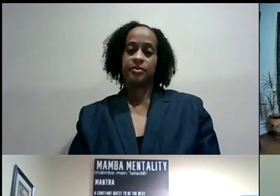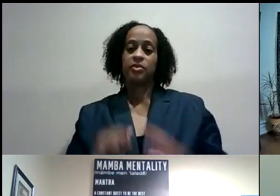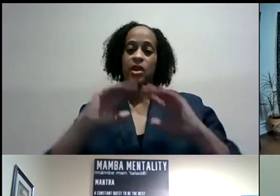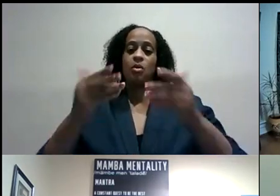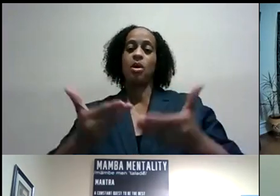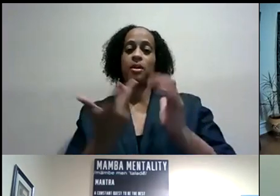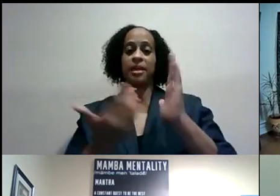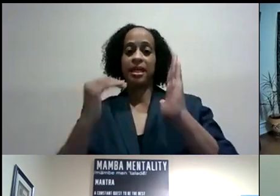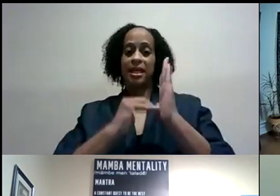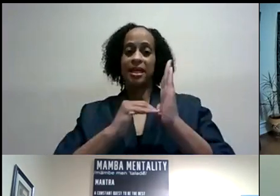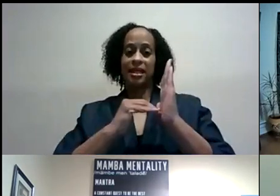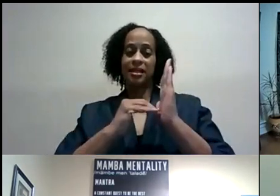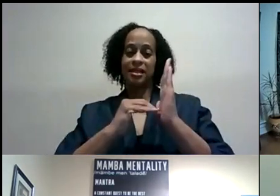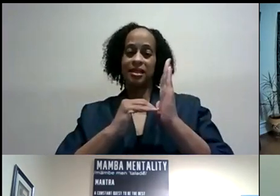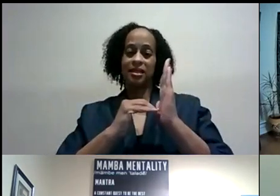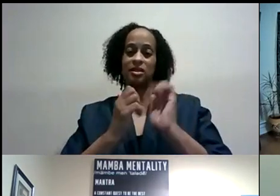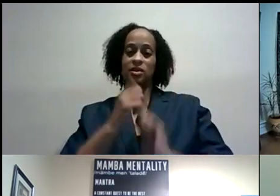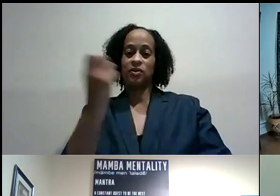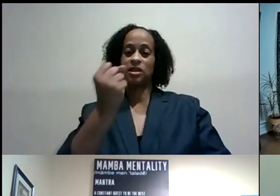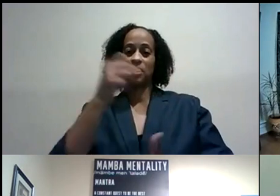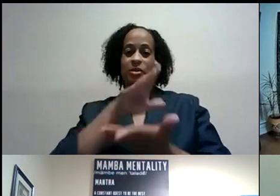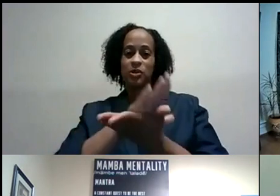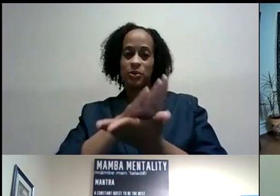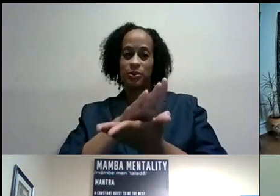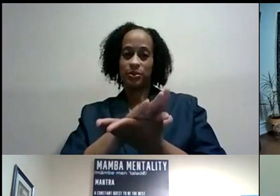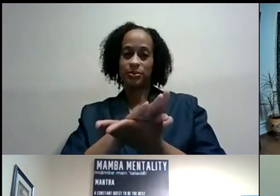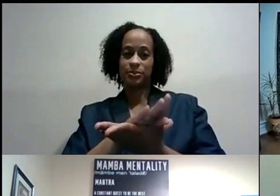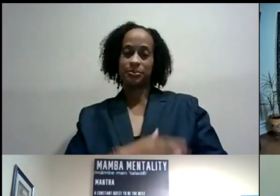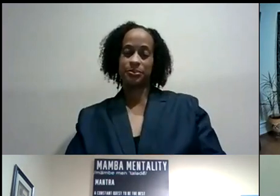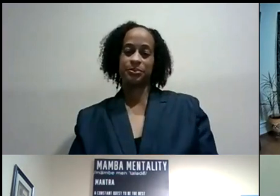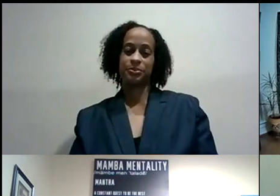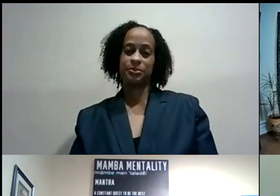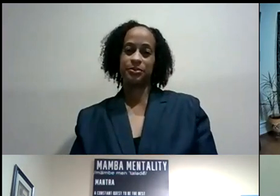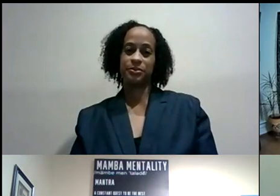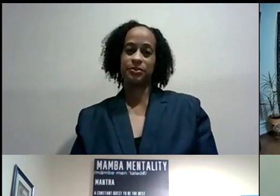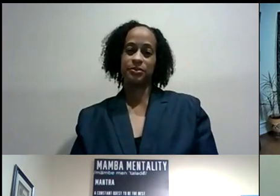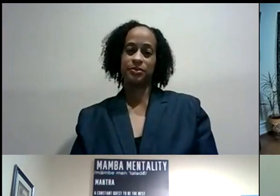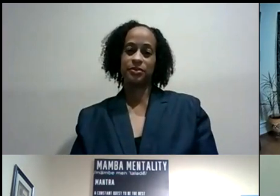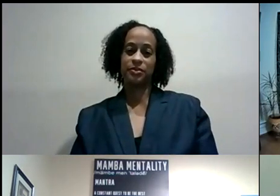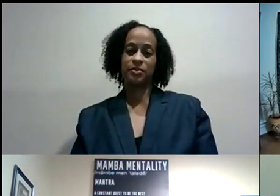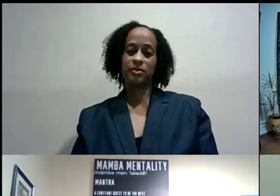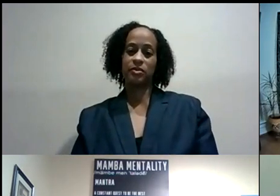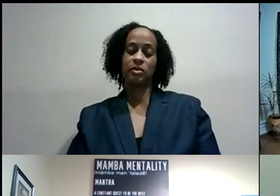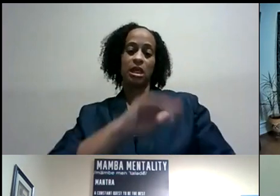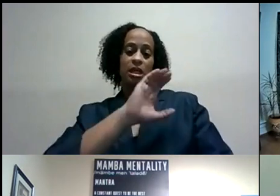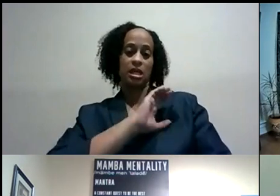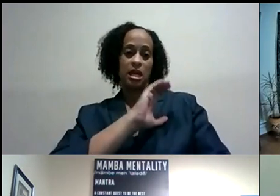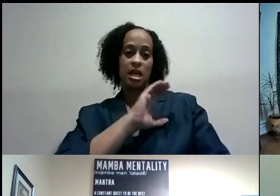welcome again to the Sabbath School. The Cain and his legacy.